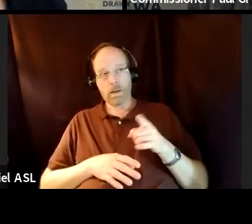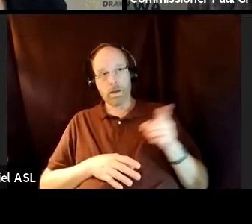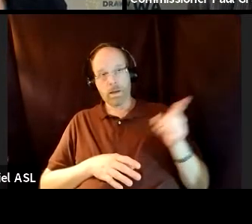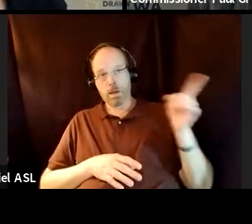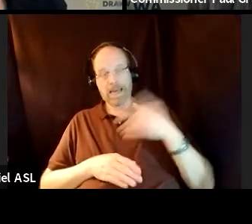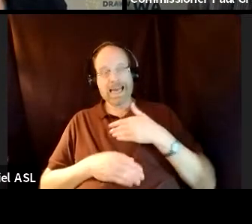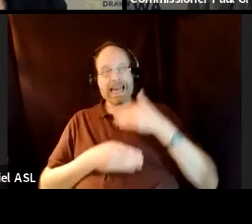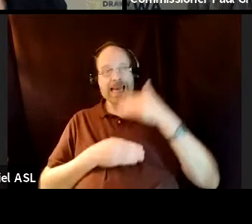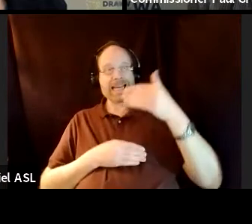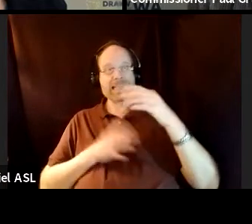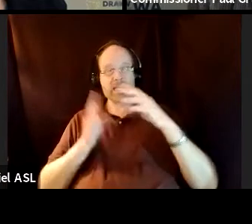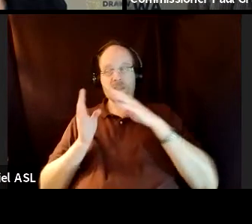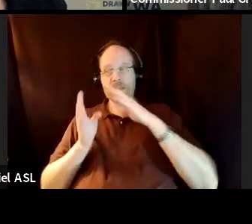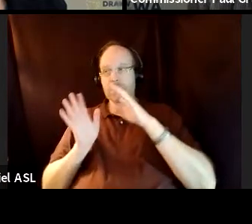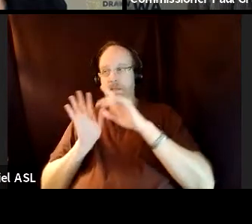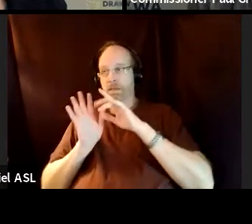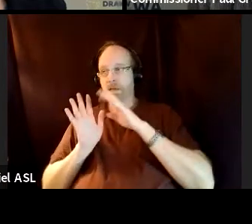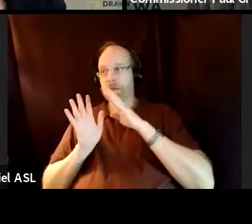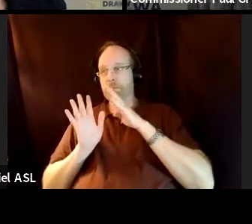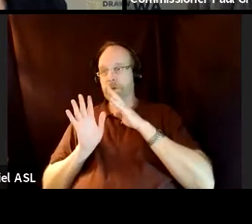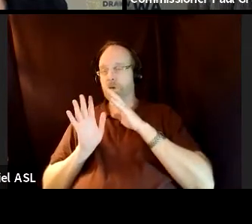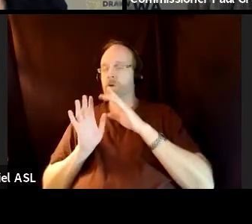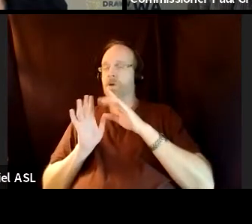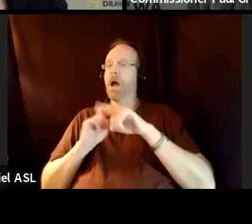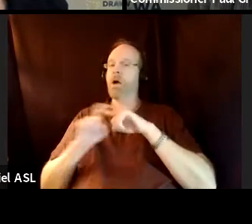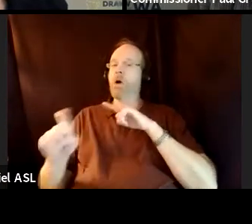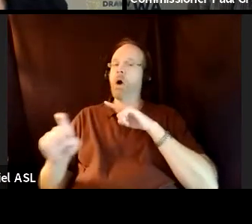next panelist will be our call-in panelist.